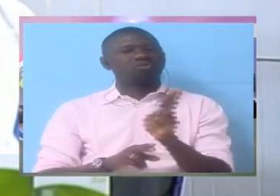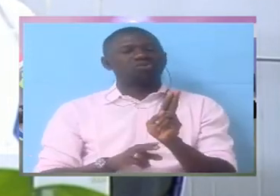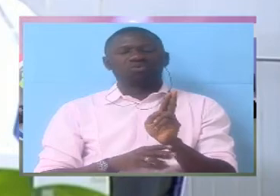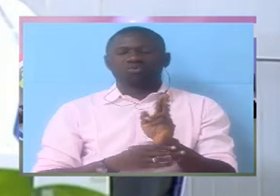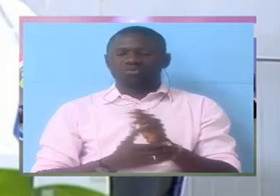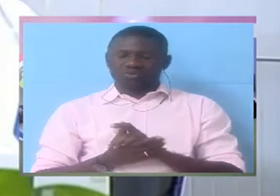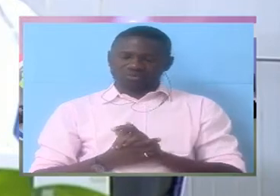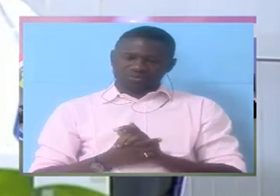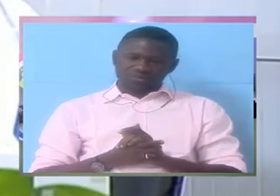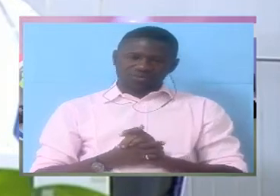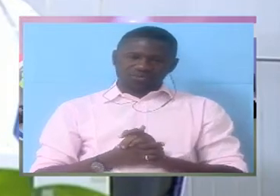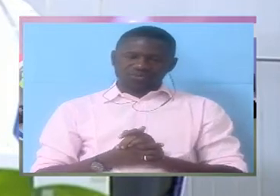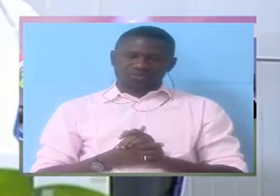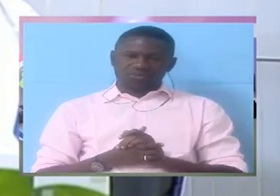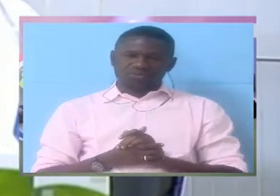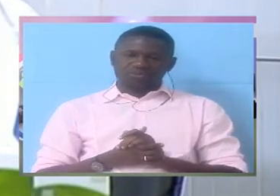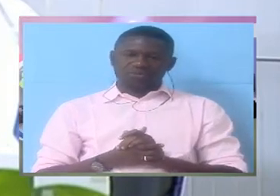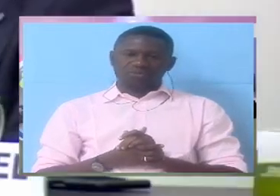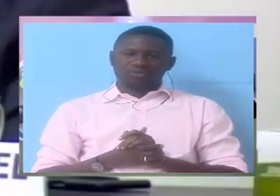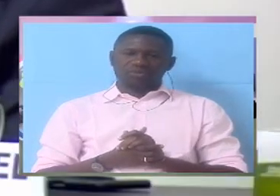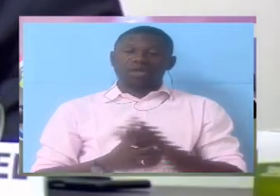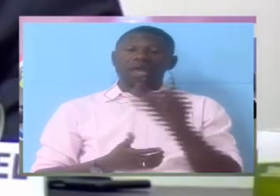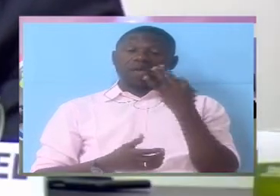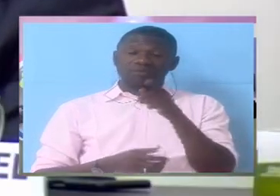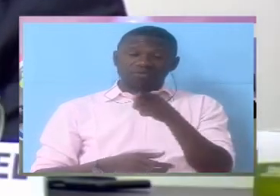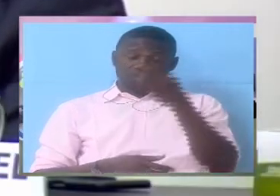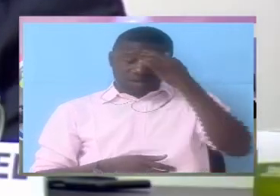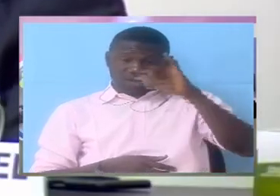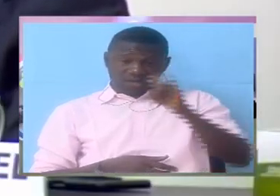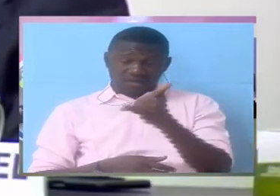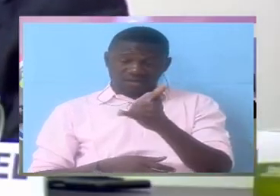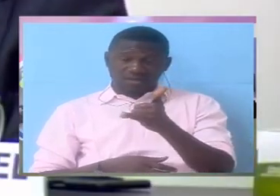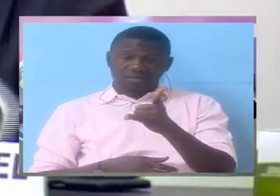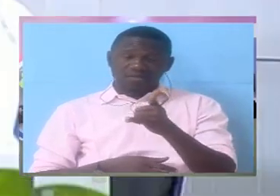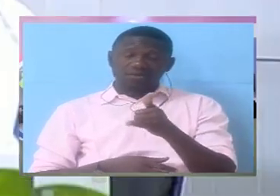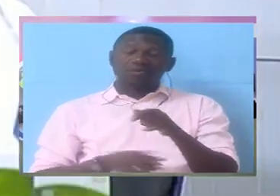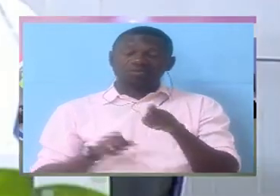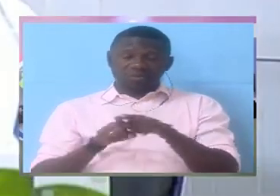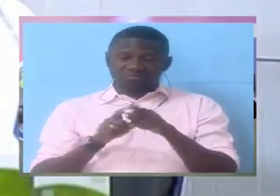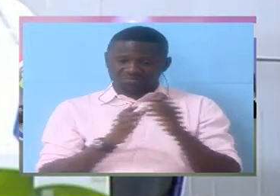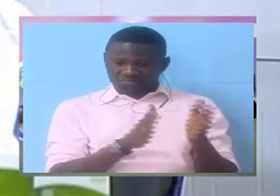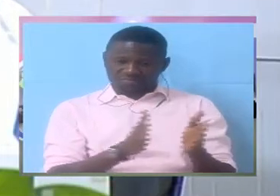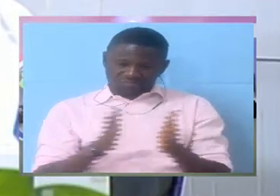So if you agree, we put that aside. As you wish.